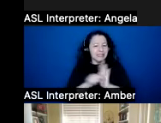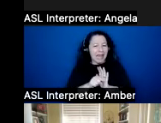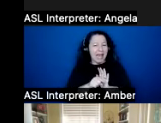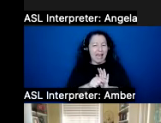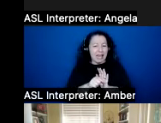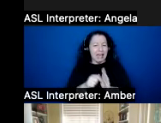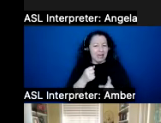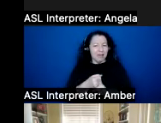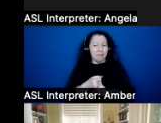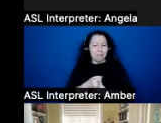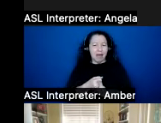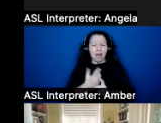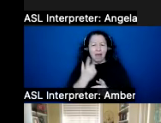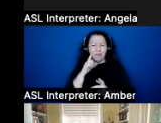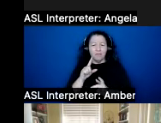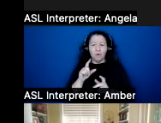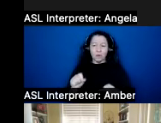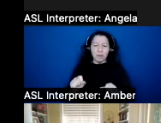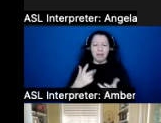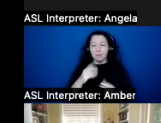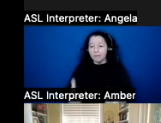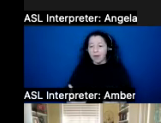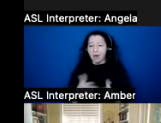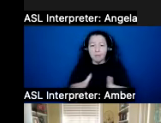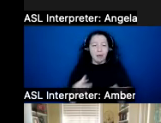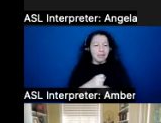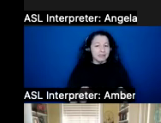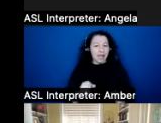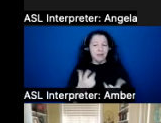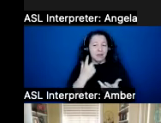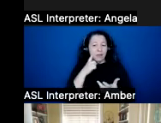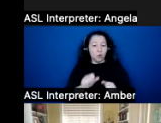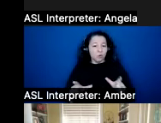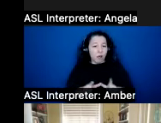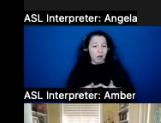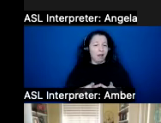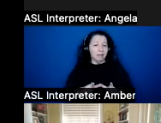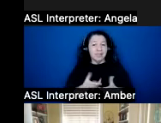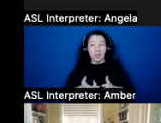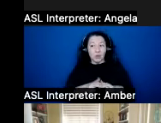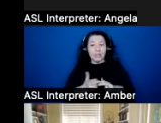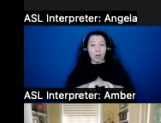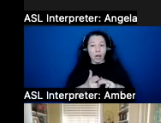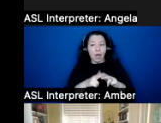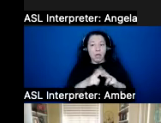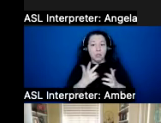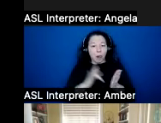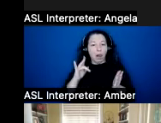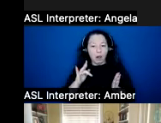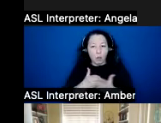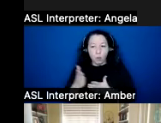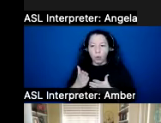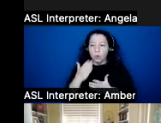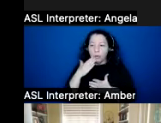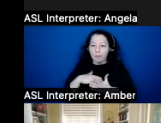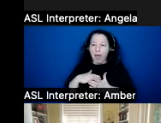so has been increasingly exploited by criminals. It's not working. It requires a high degree of commitment